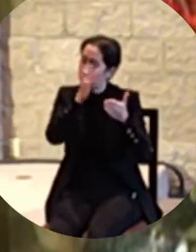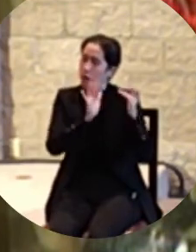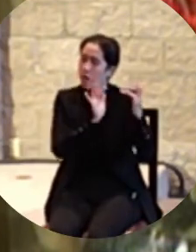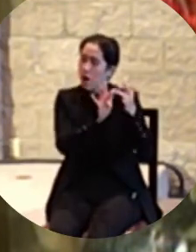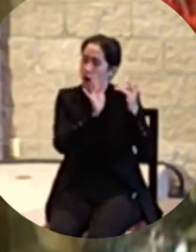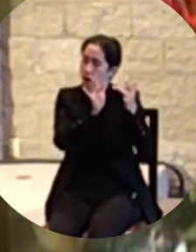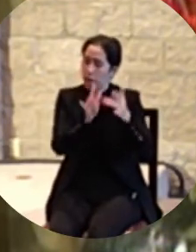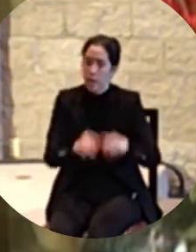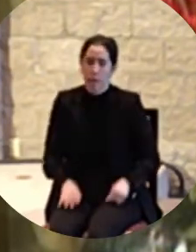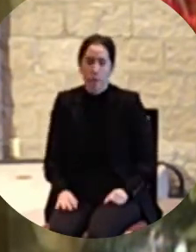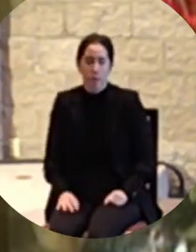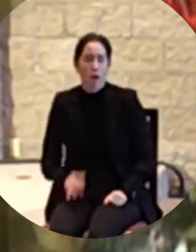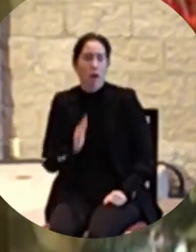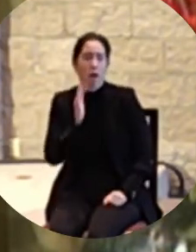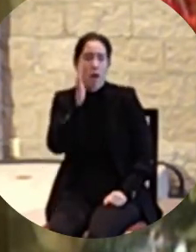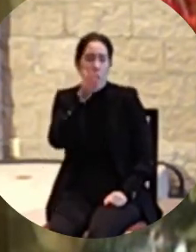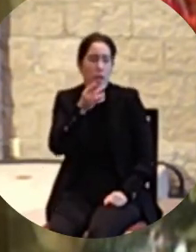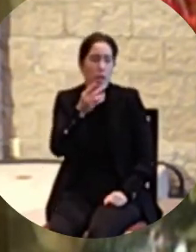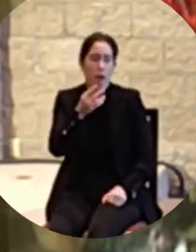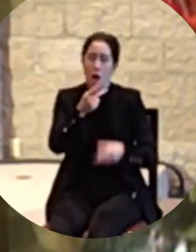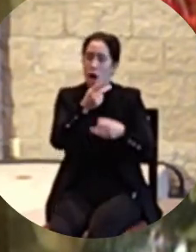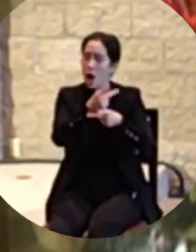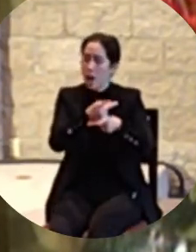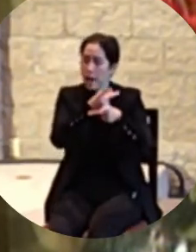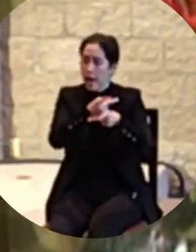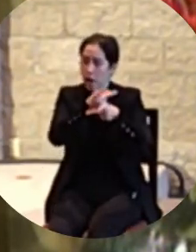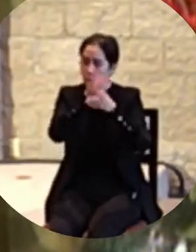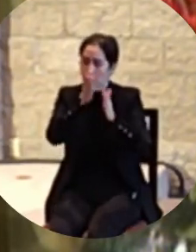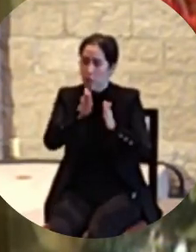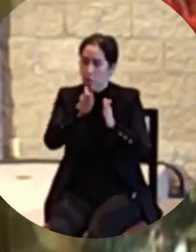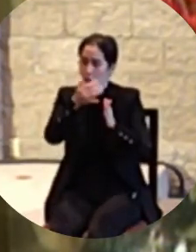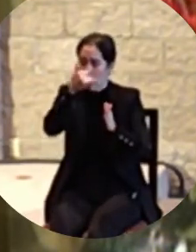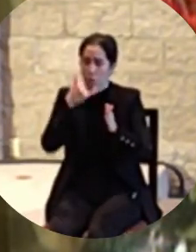caregivers called me and said, if you want to see him, you need to come.